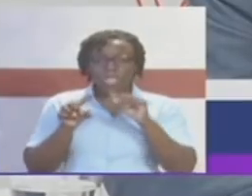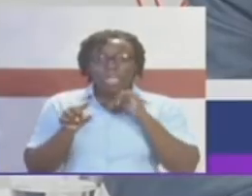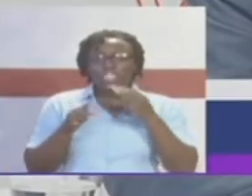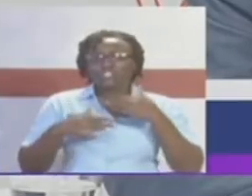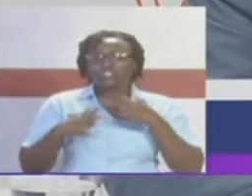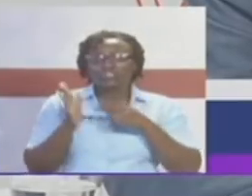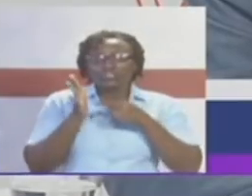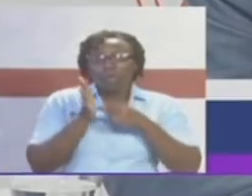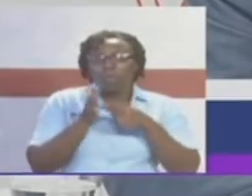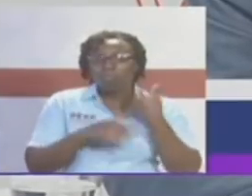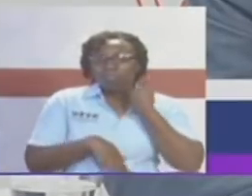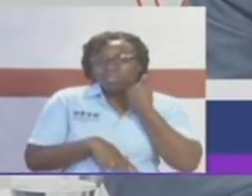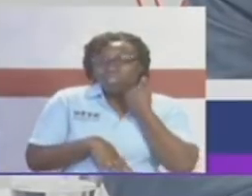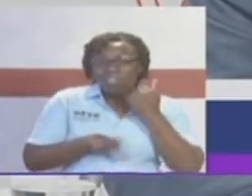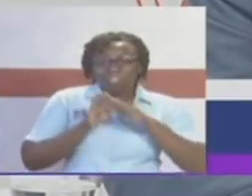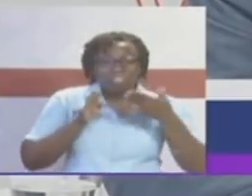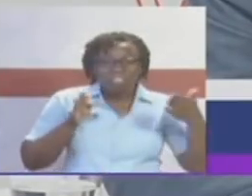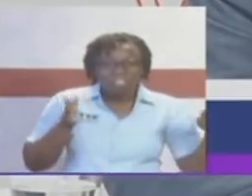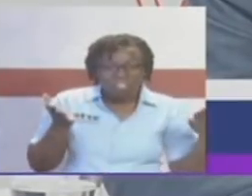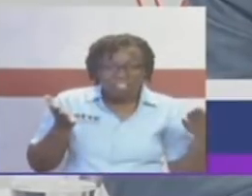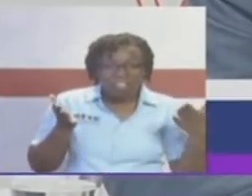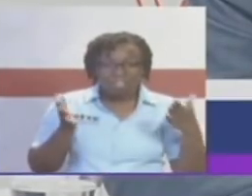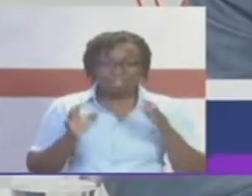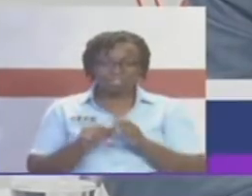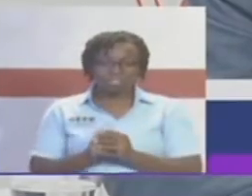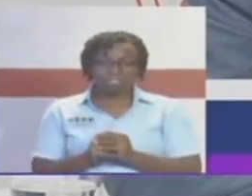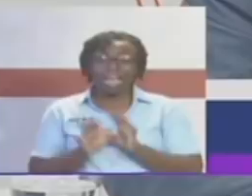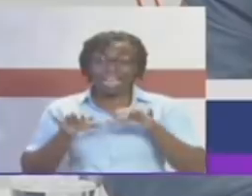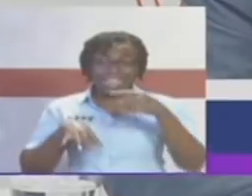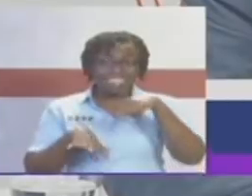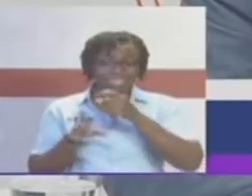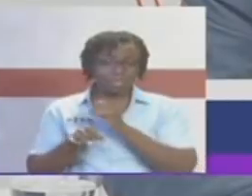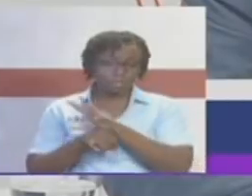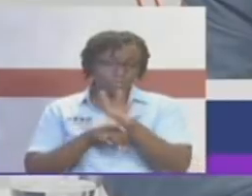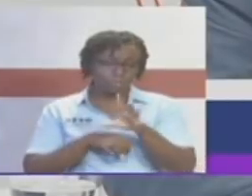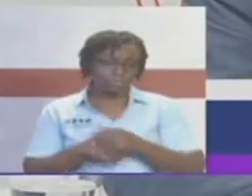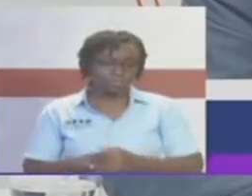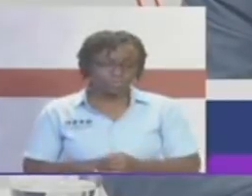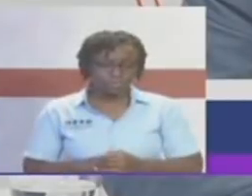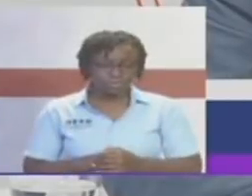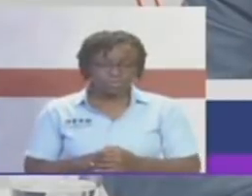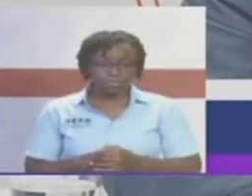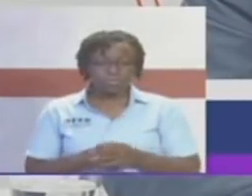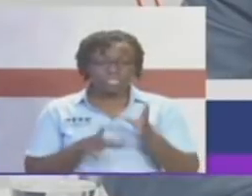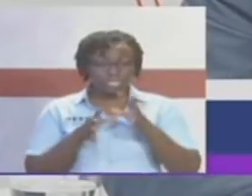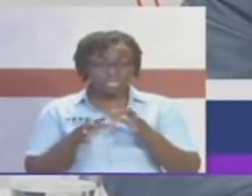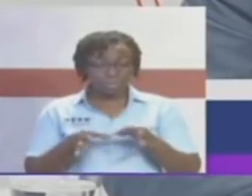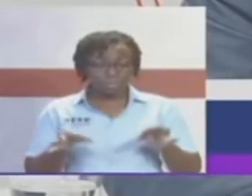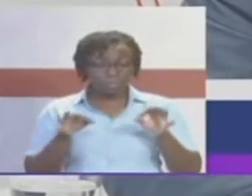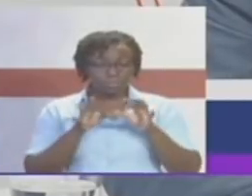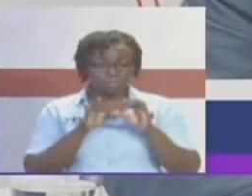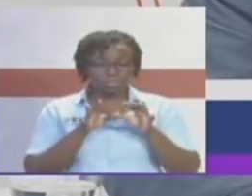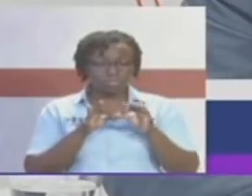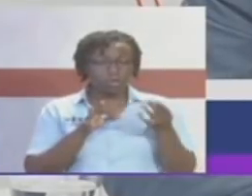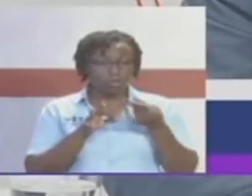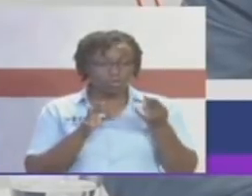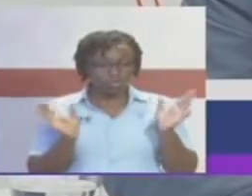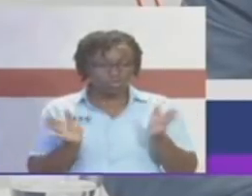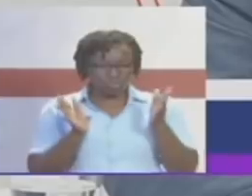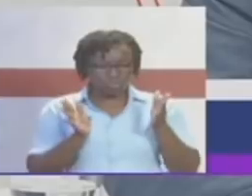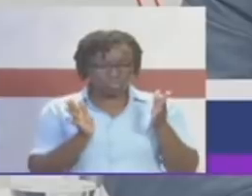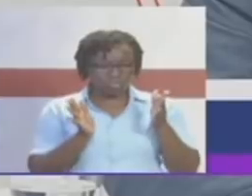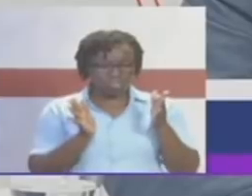exposed, you're higher risk of being an infected case, and therefore the quarantine that we've been advocating since day one,